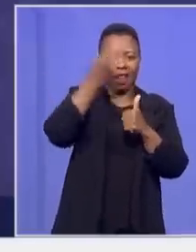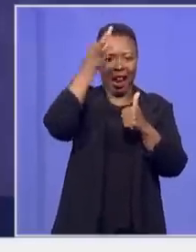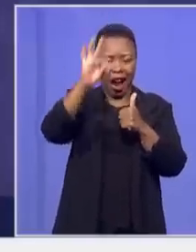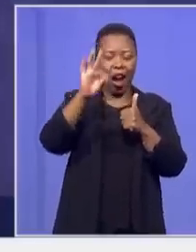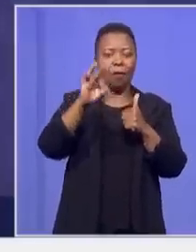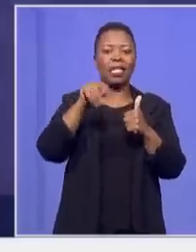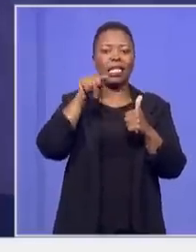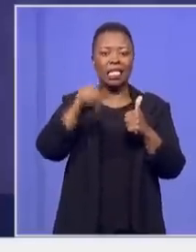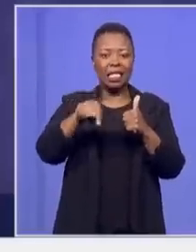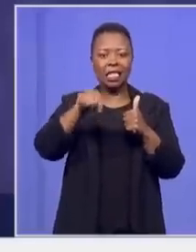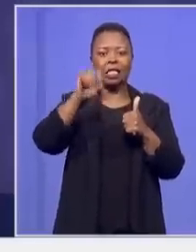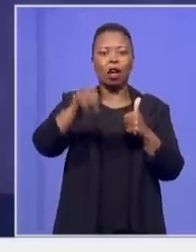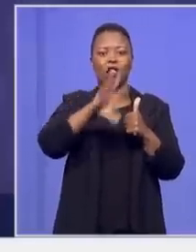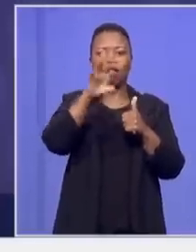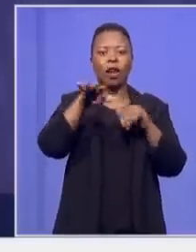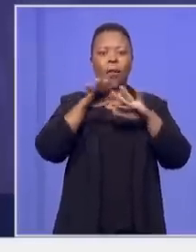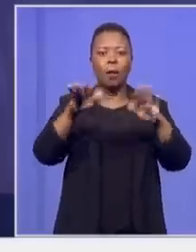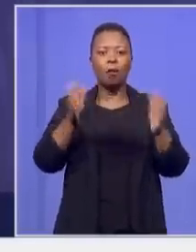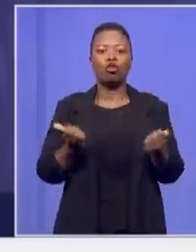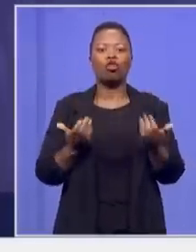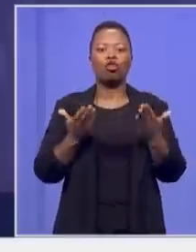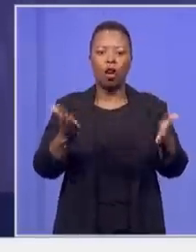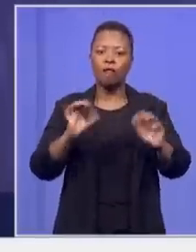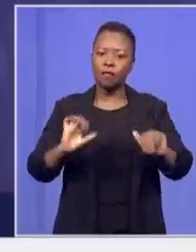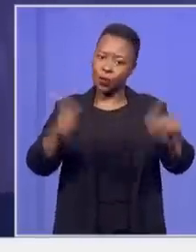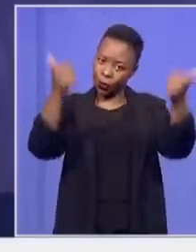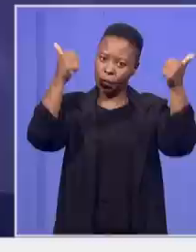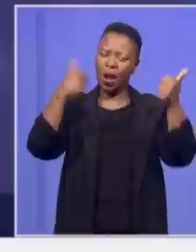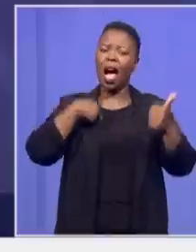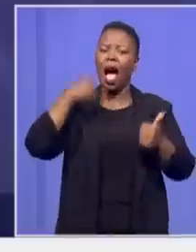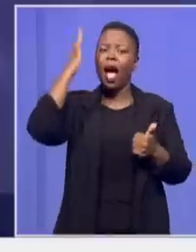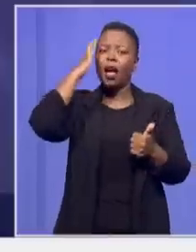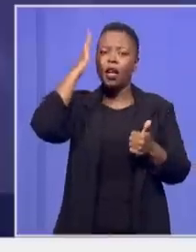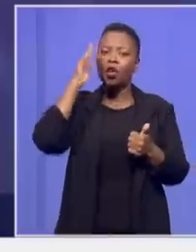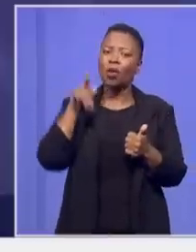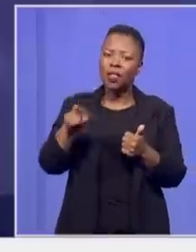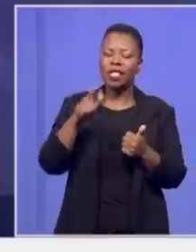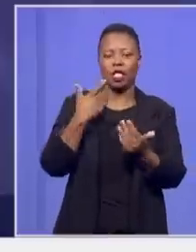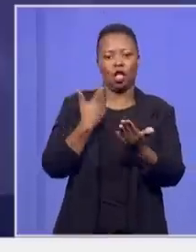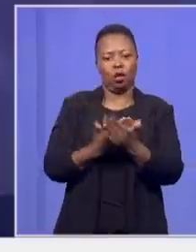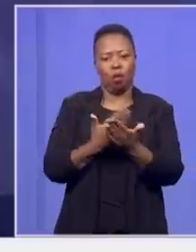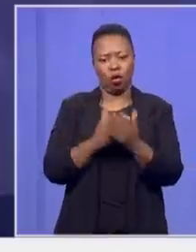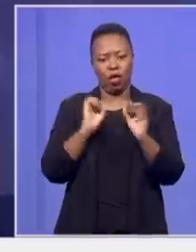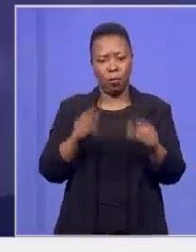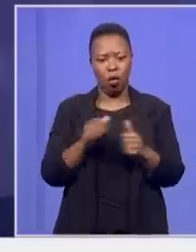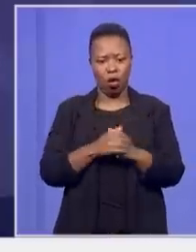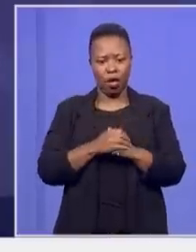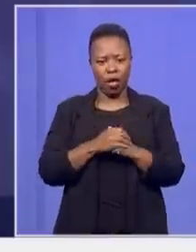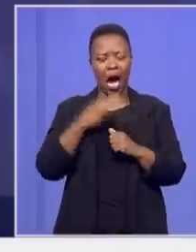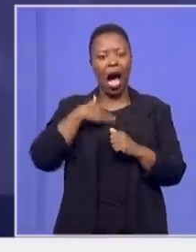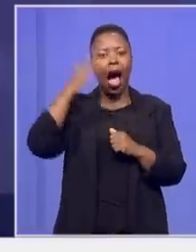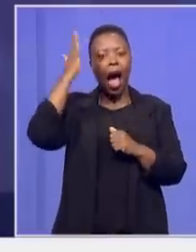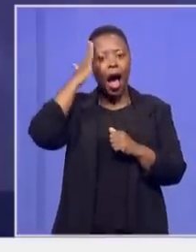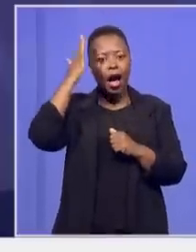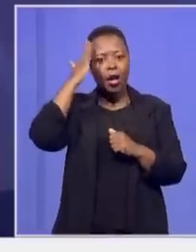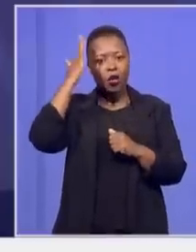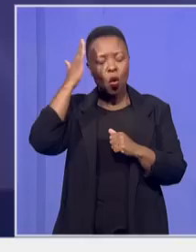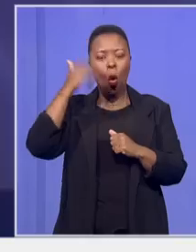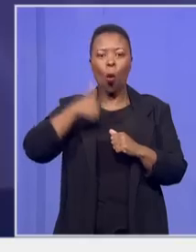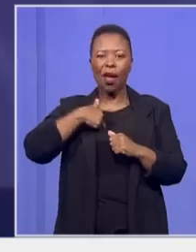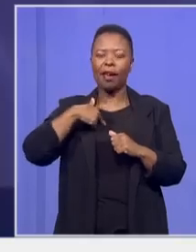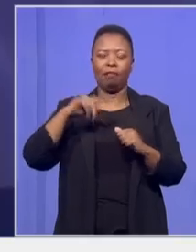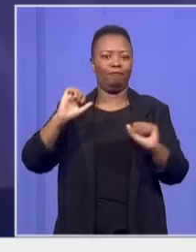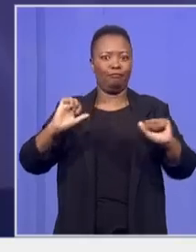South Africans. Now, I know this is possible. I know this party, and most of all, I know what we are capable of.